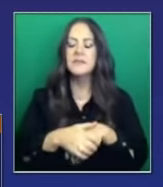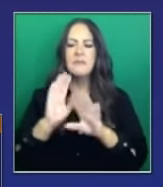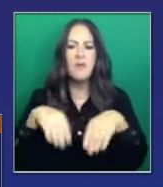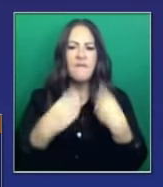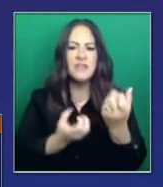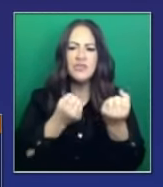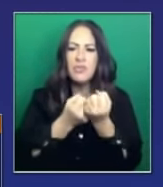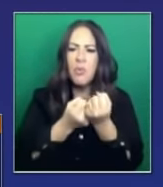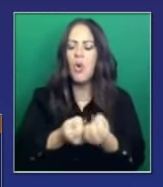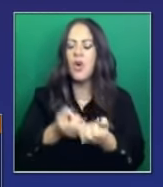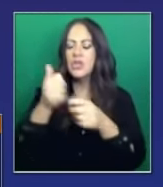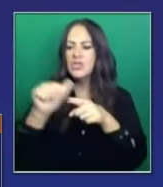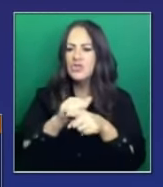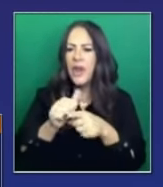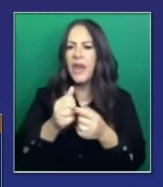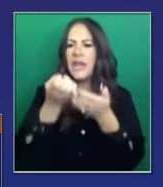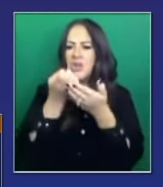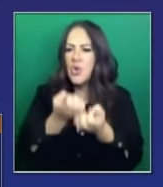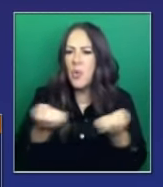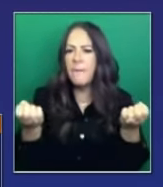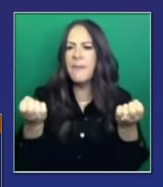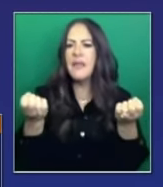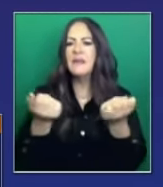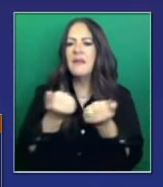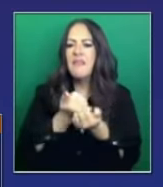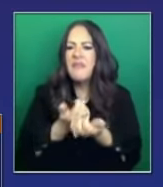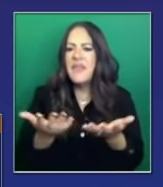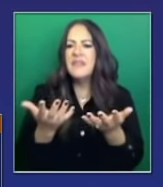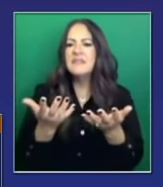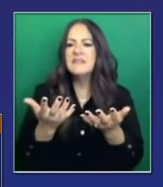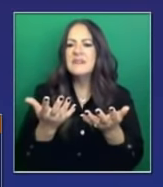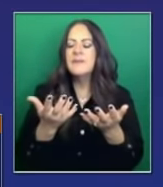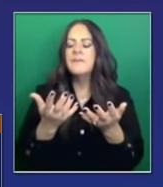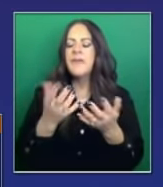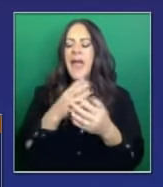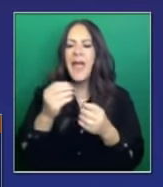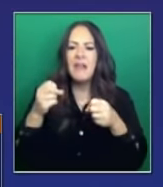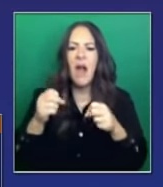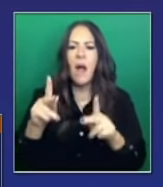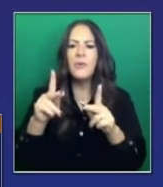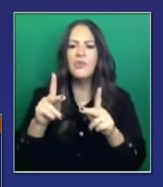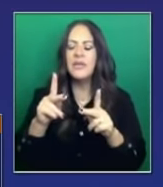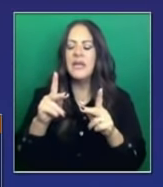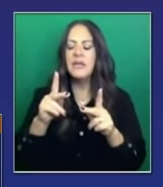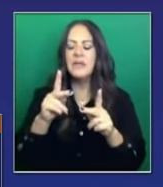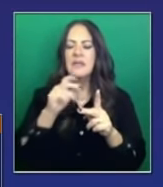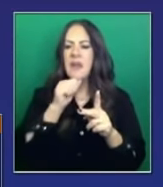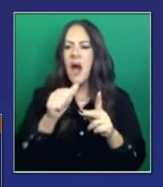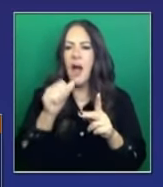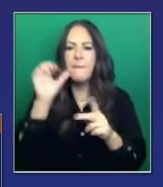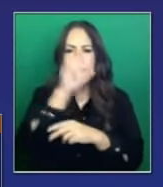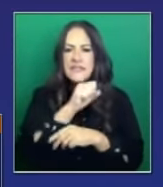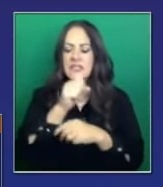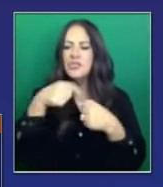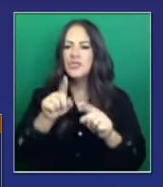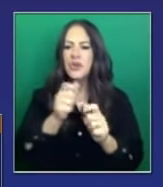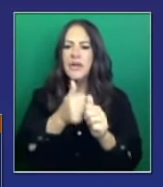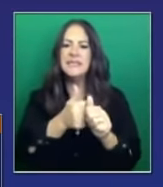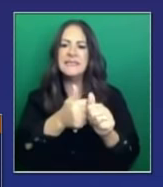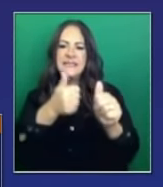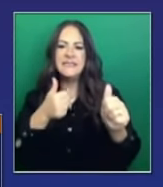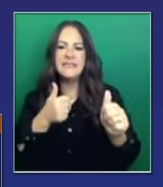more connections, more opportunity in terms of that distance learning that, again, is ongoing, that is